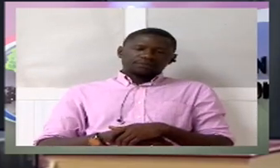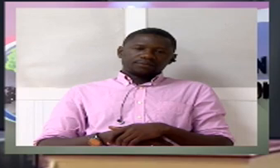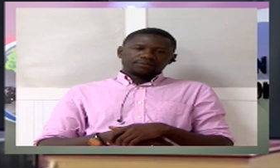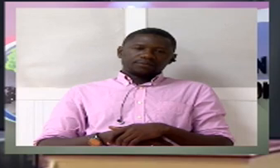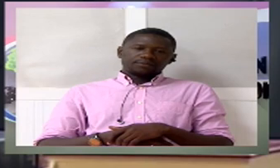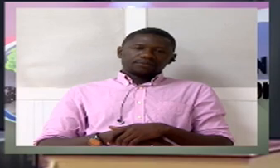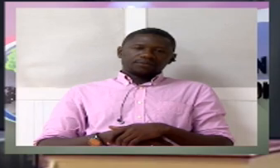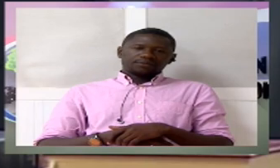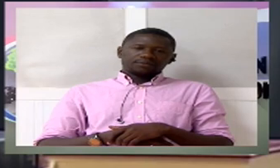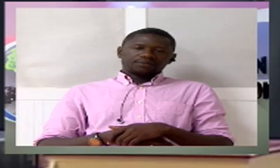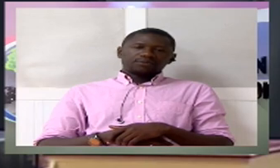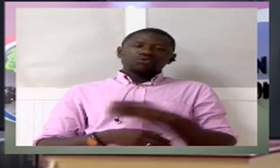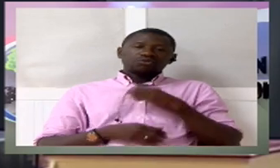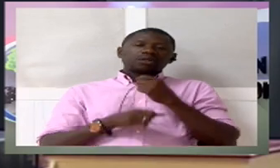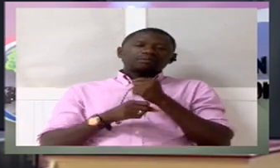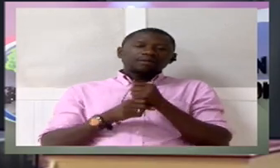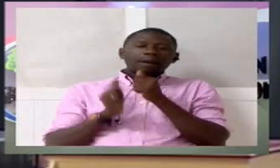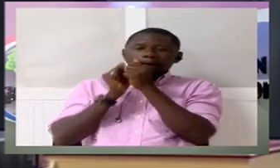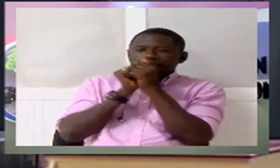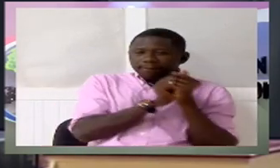as to hide the facts.